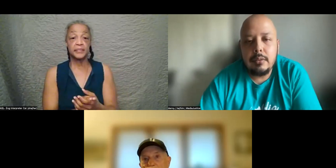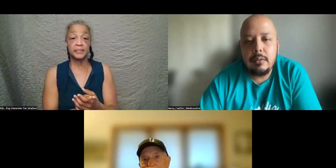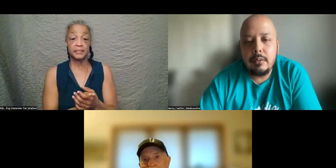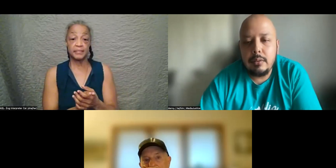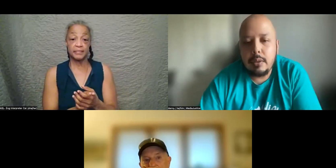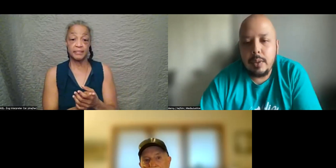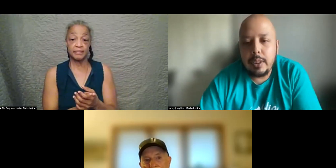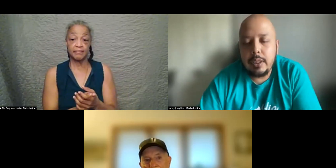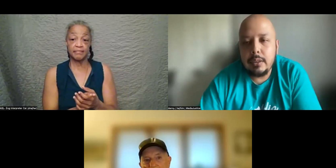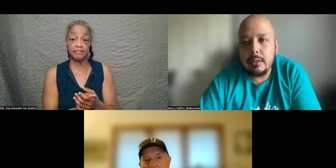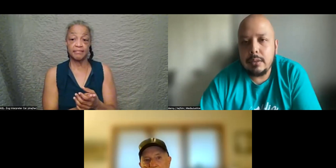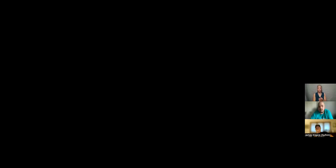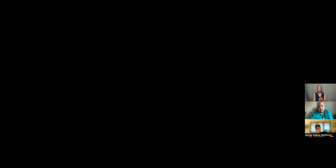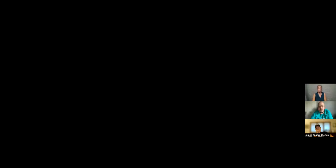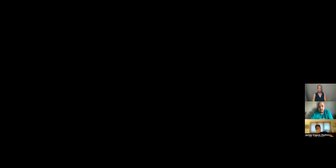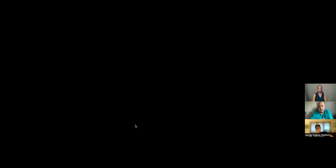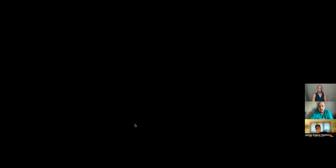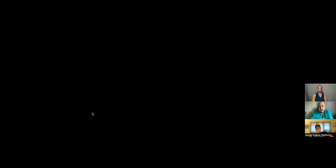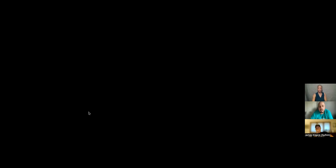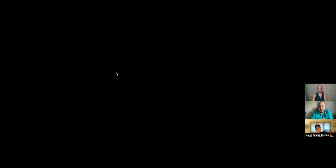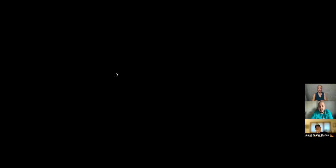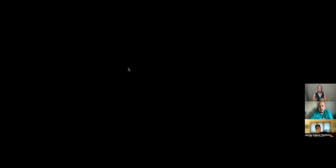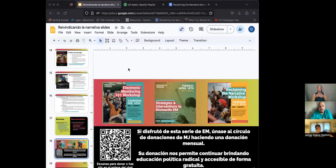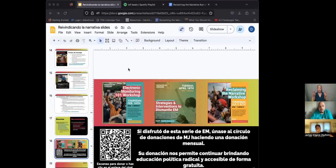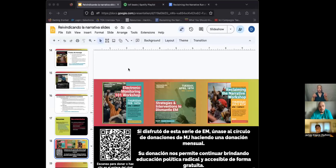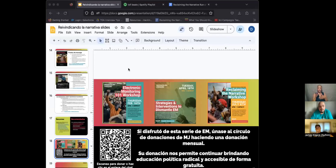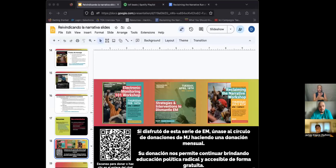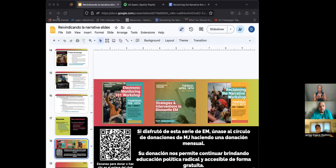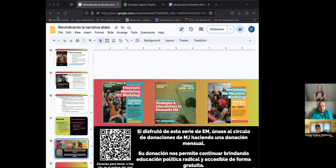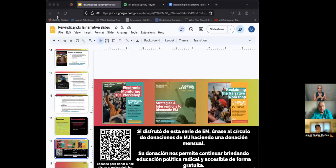to do a quick screen share again,